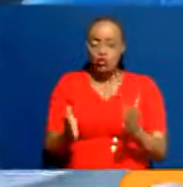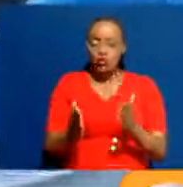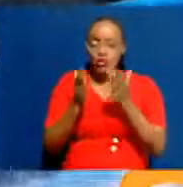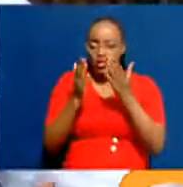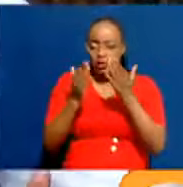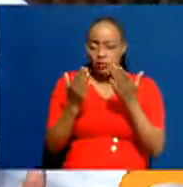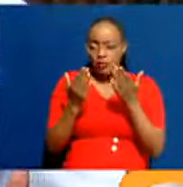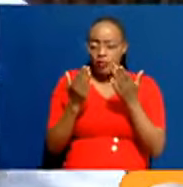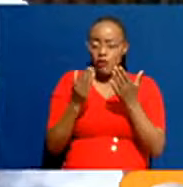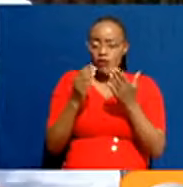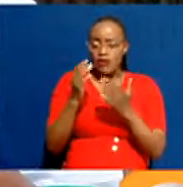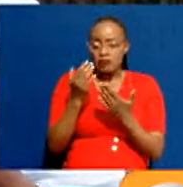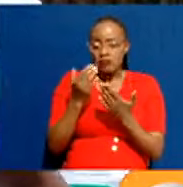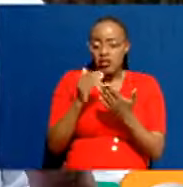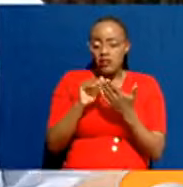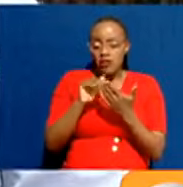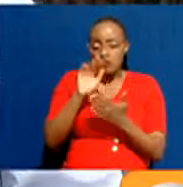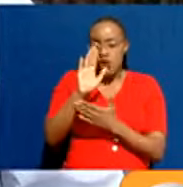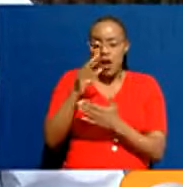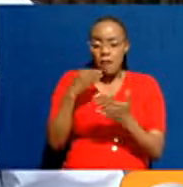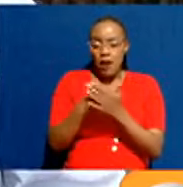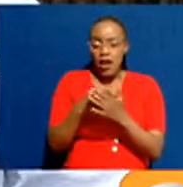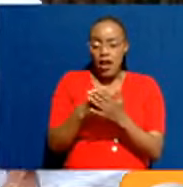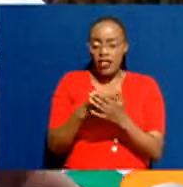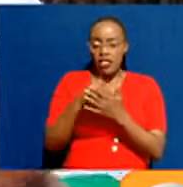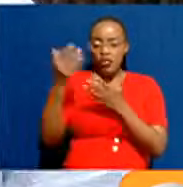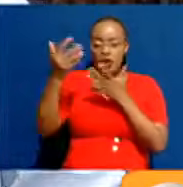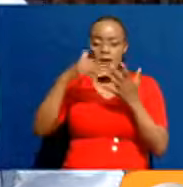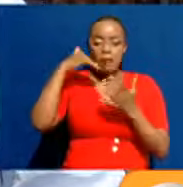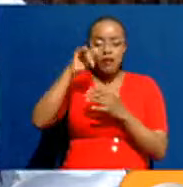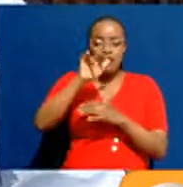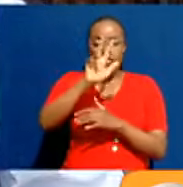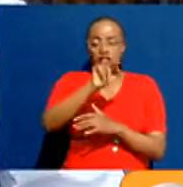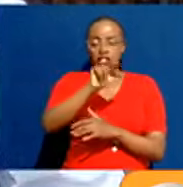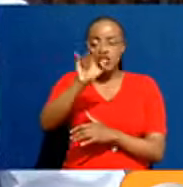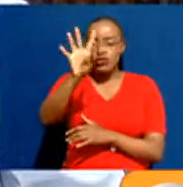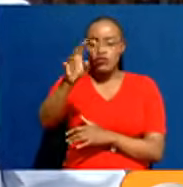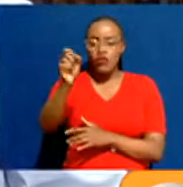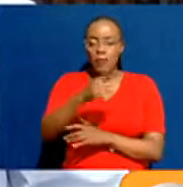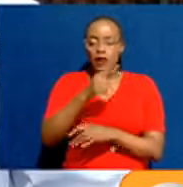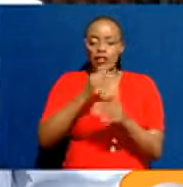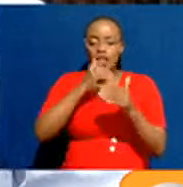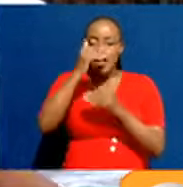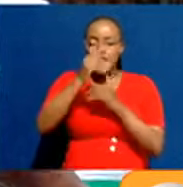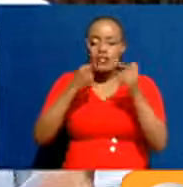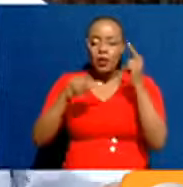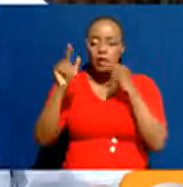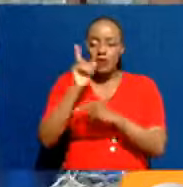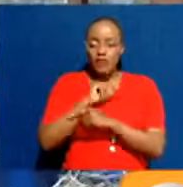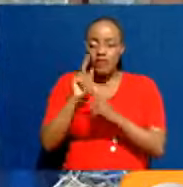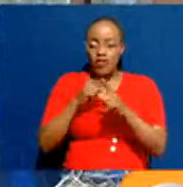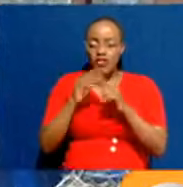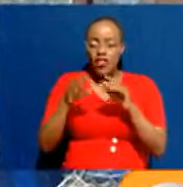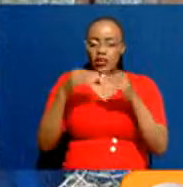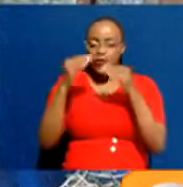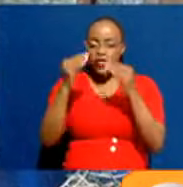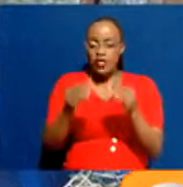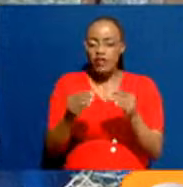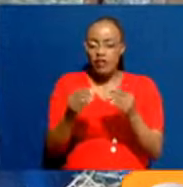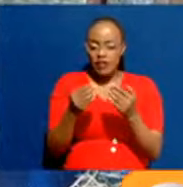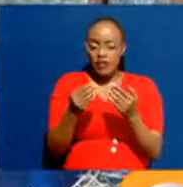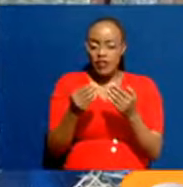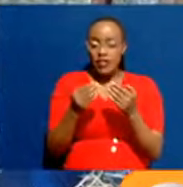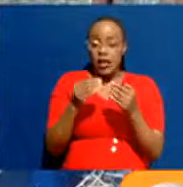income. Because you just bring your sheep, 3 to 4 months after weaning, you feed it with the ration, and